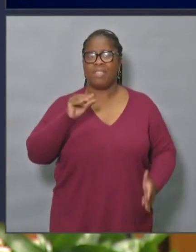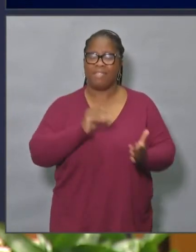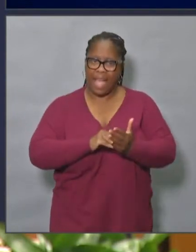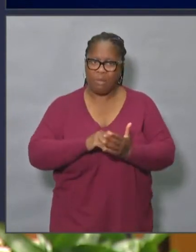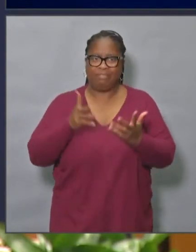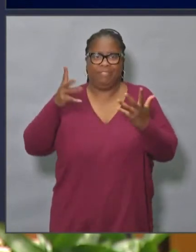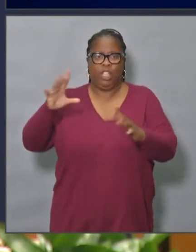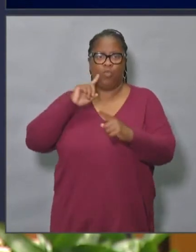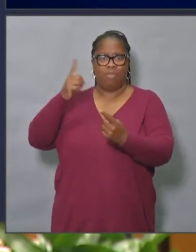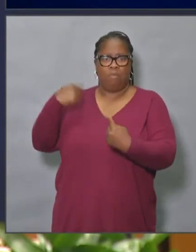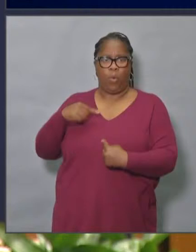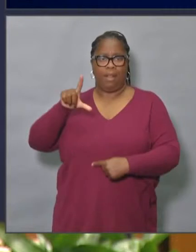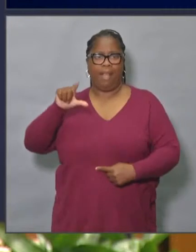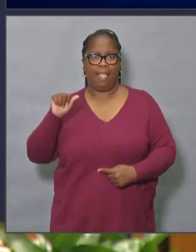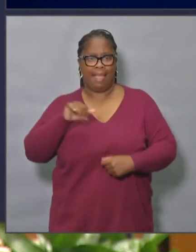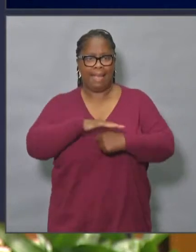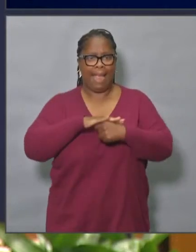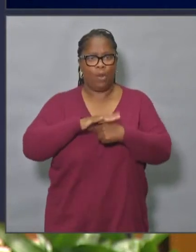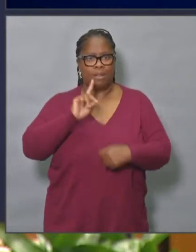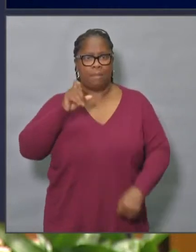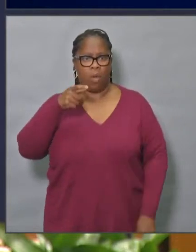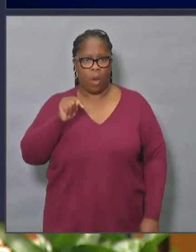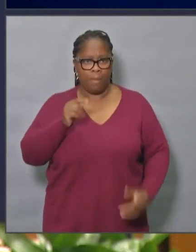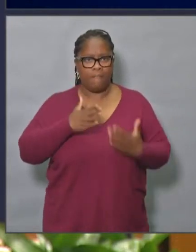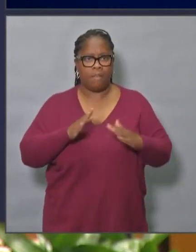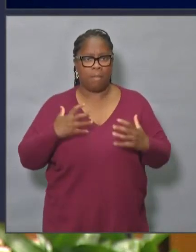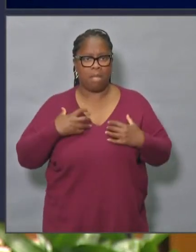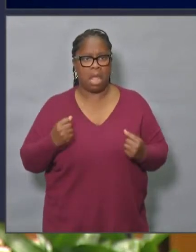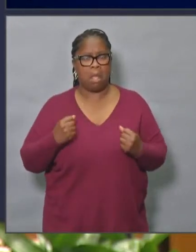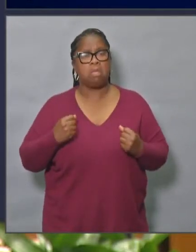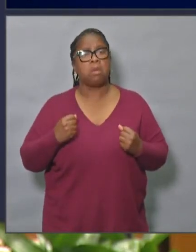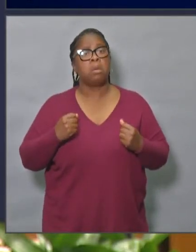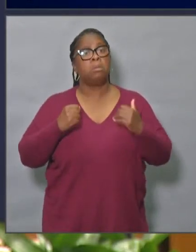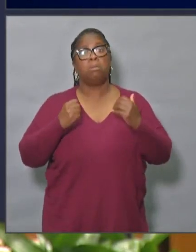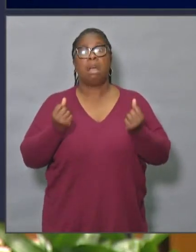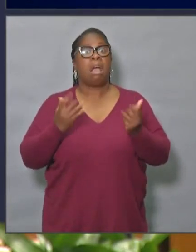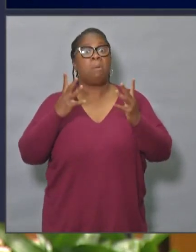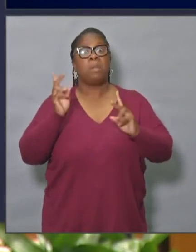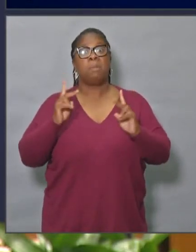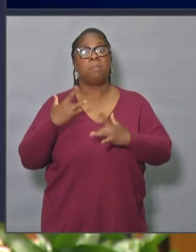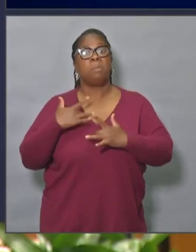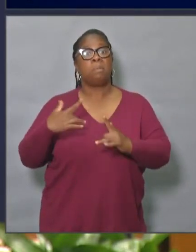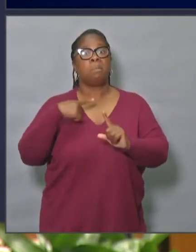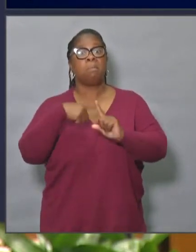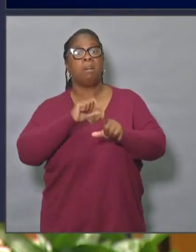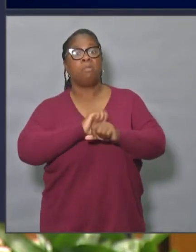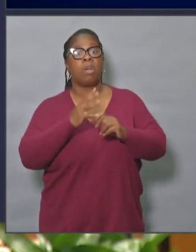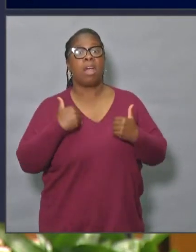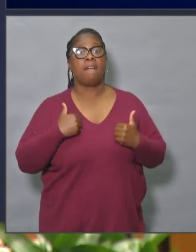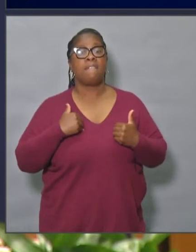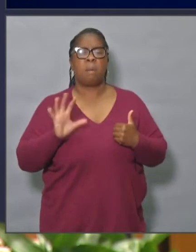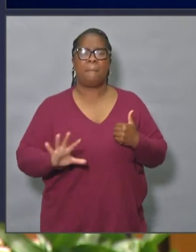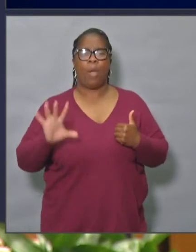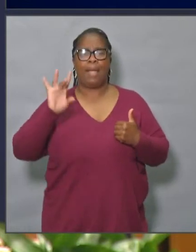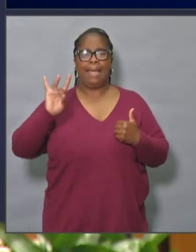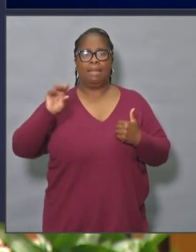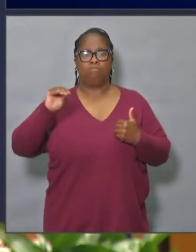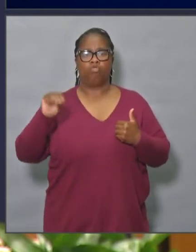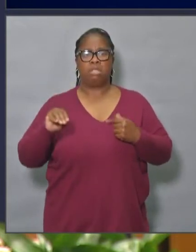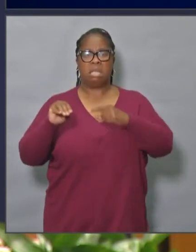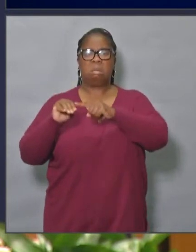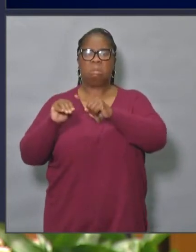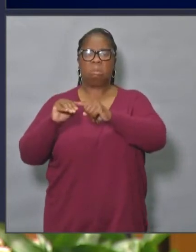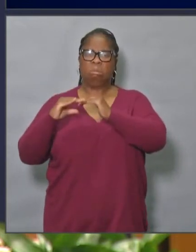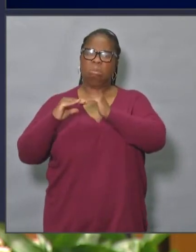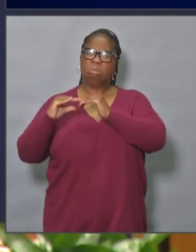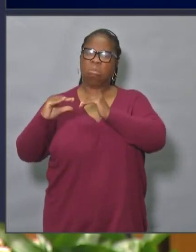Department of Public Health. And again, we remain at 8% of people being tested are positive. There are still